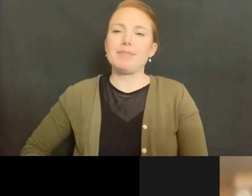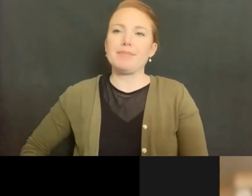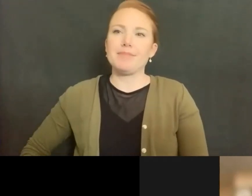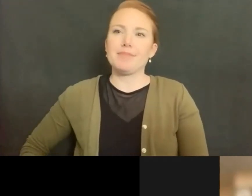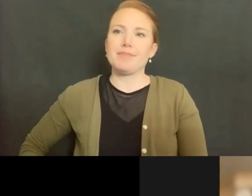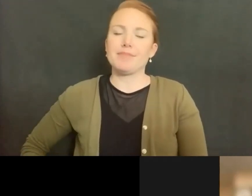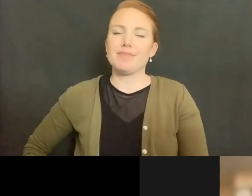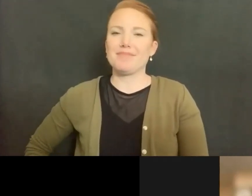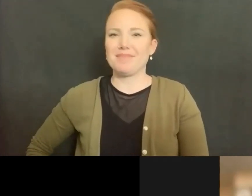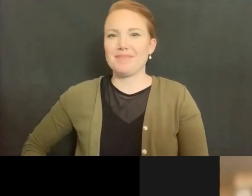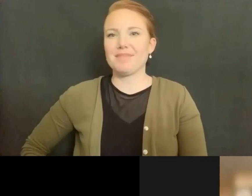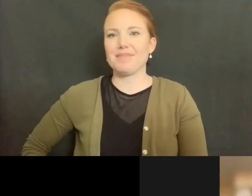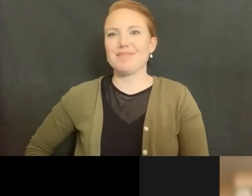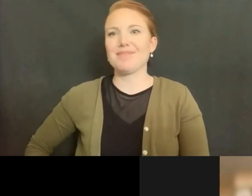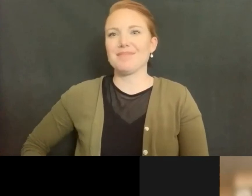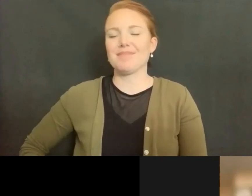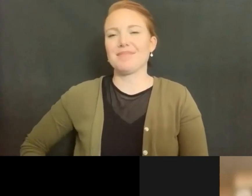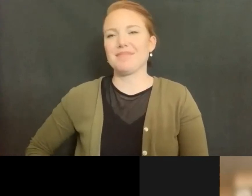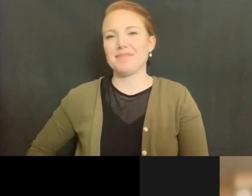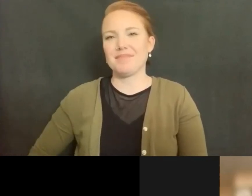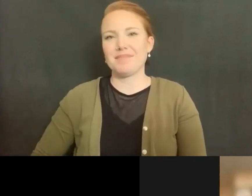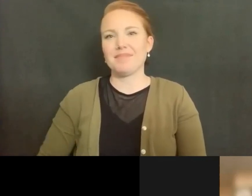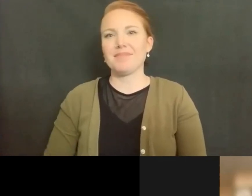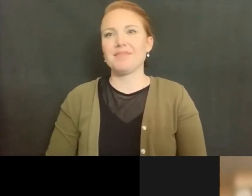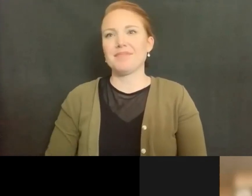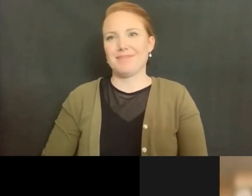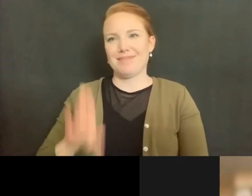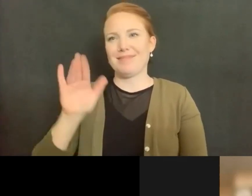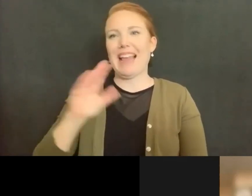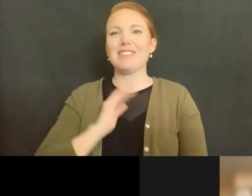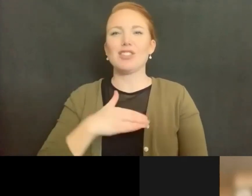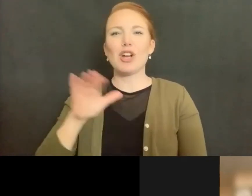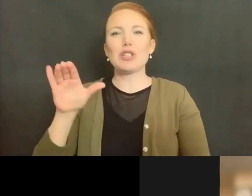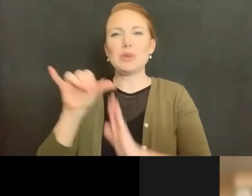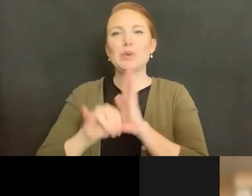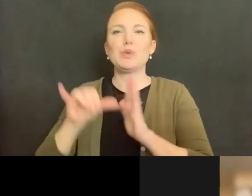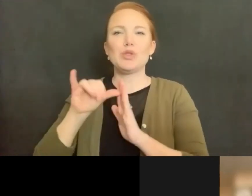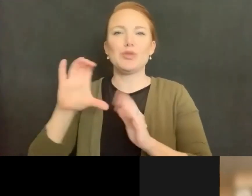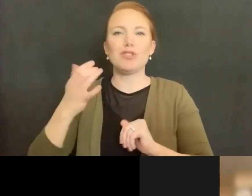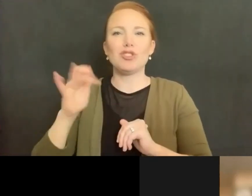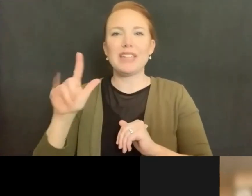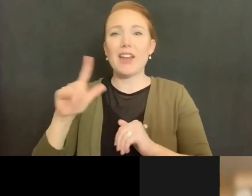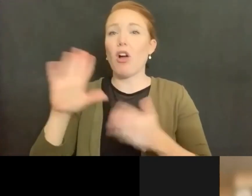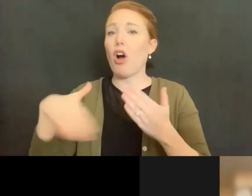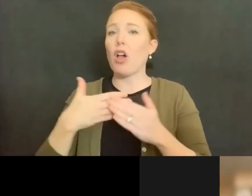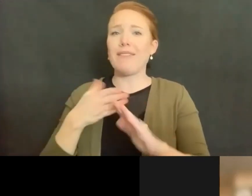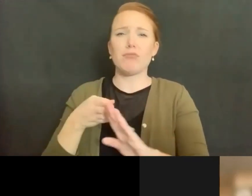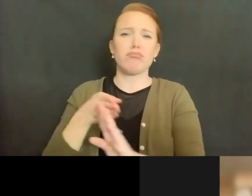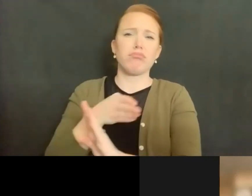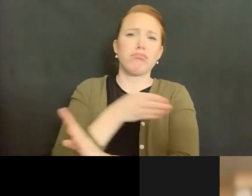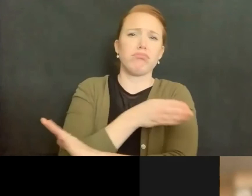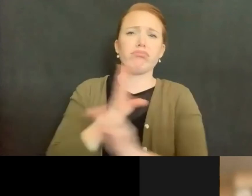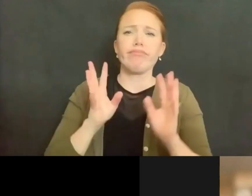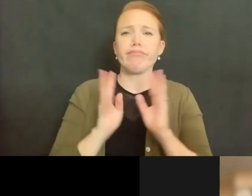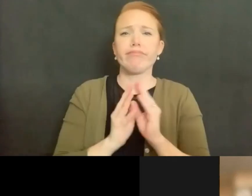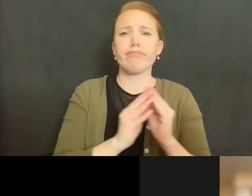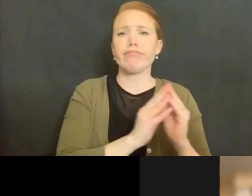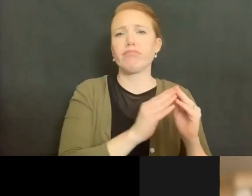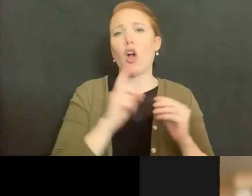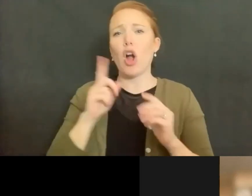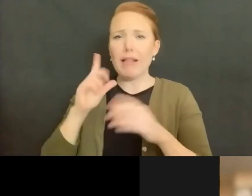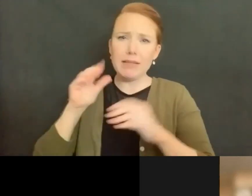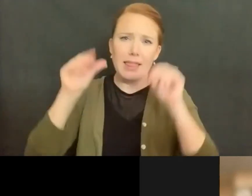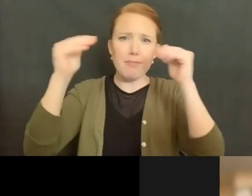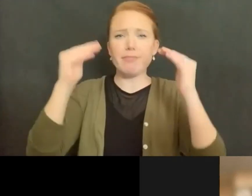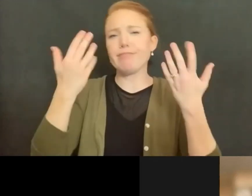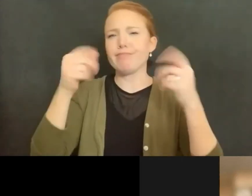So that, here you go, everybody. This is our YouTube channel. All of our previous sessions are organized there, listed